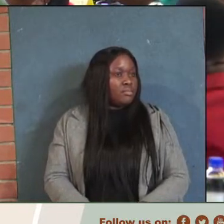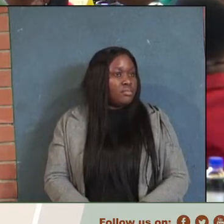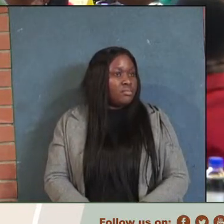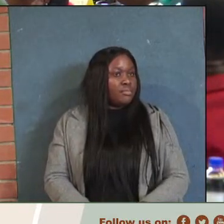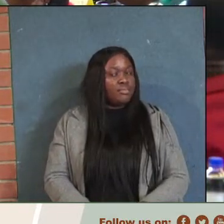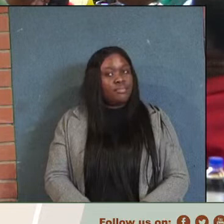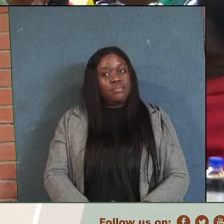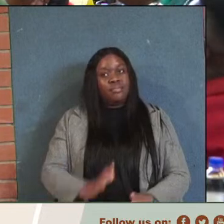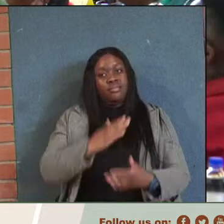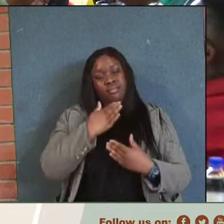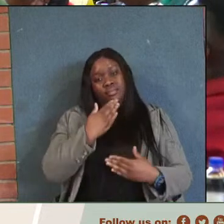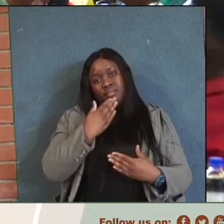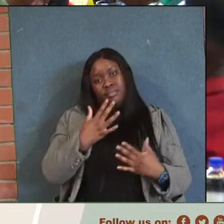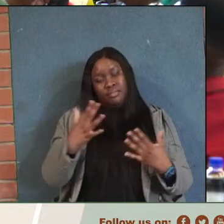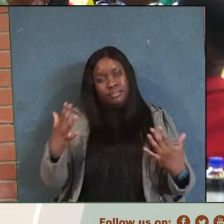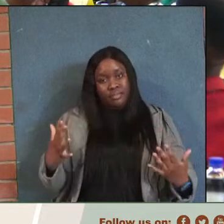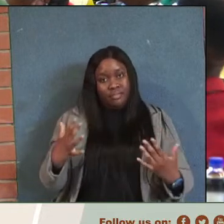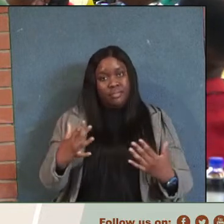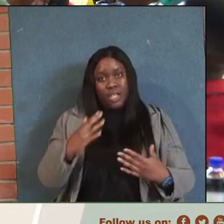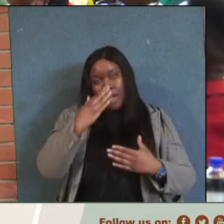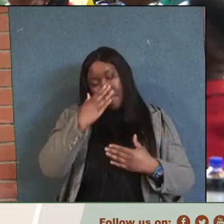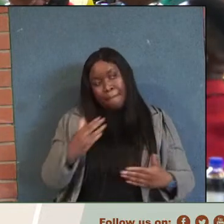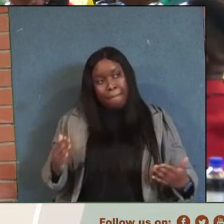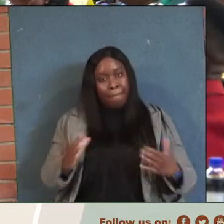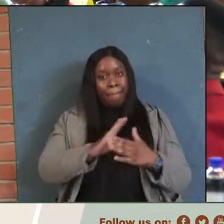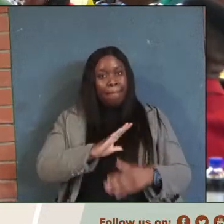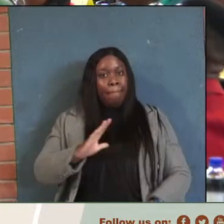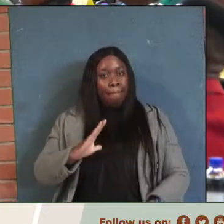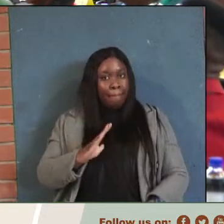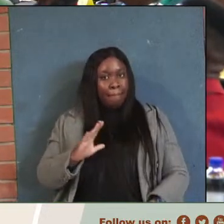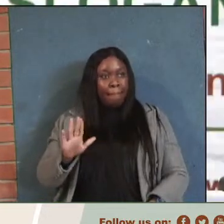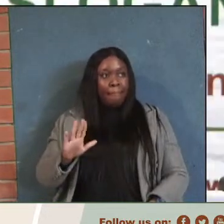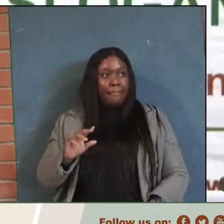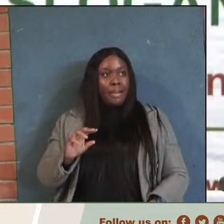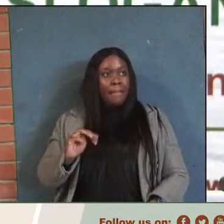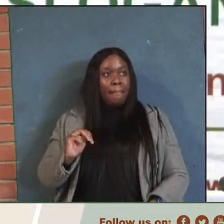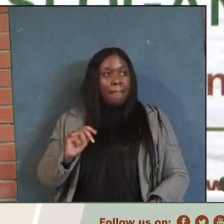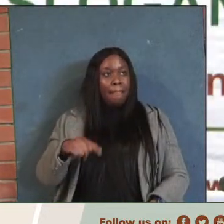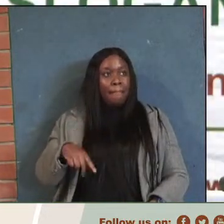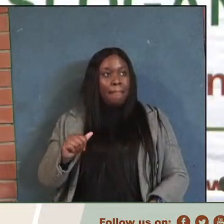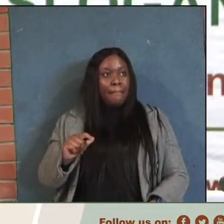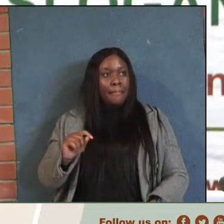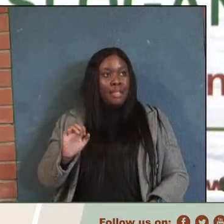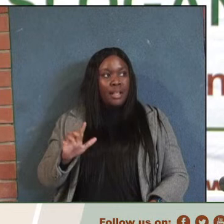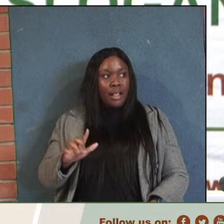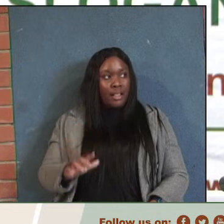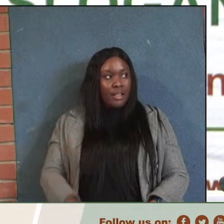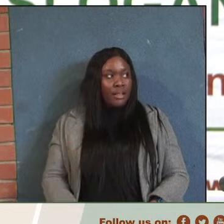Thank you very much, Honorable Councillor Mr. Naeem Patel.